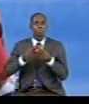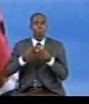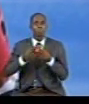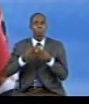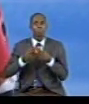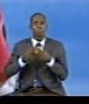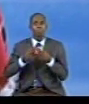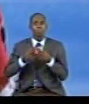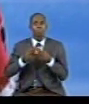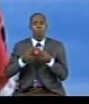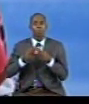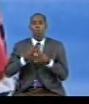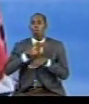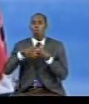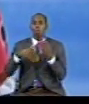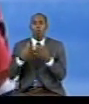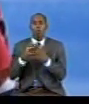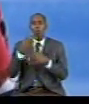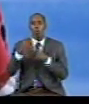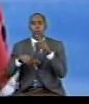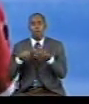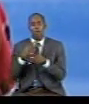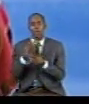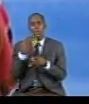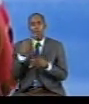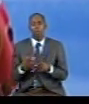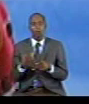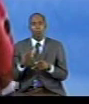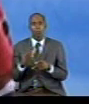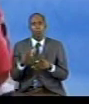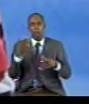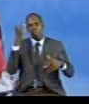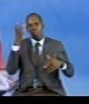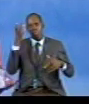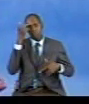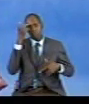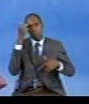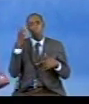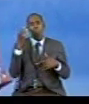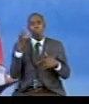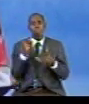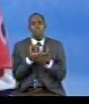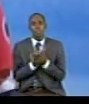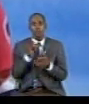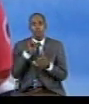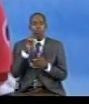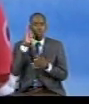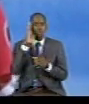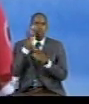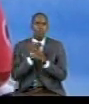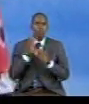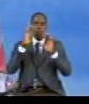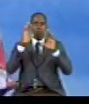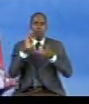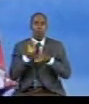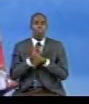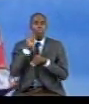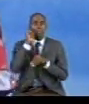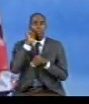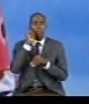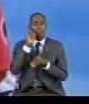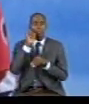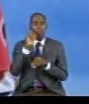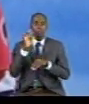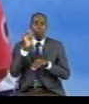all kind of sicknesses. Believe, lay your hands there, you will receive your miracle. I also lay my hands on my breast and I